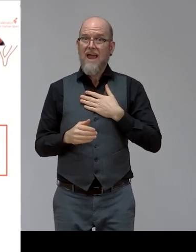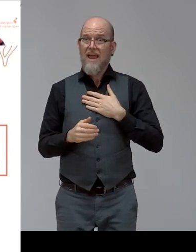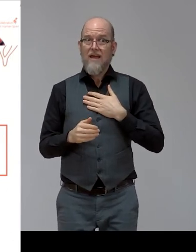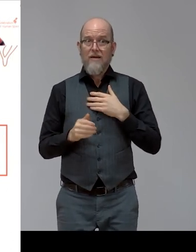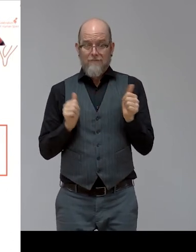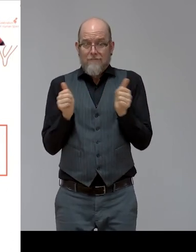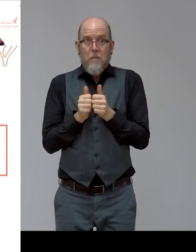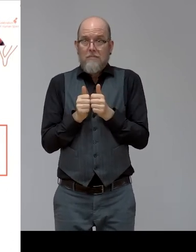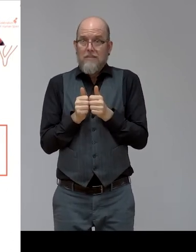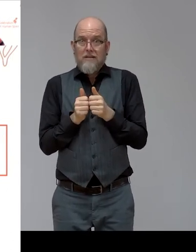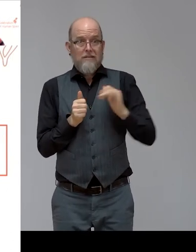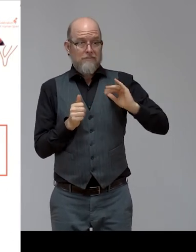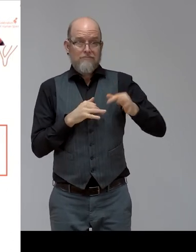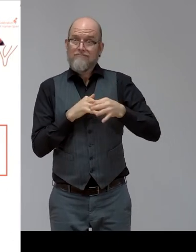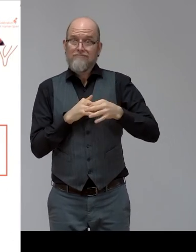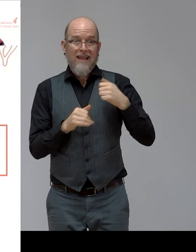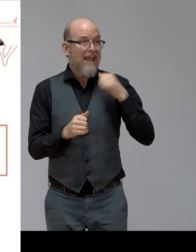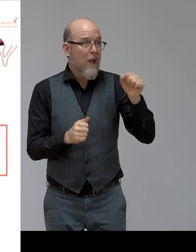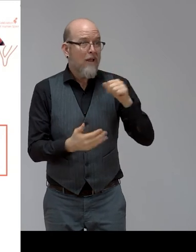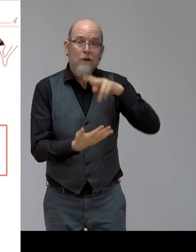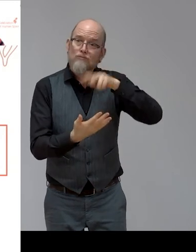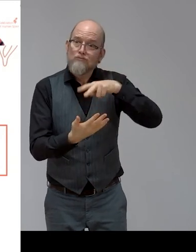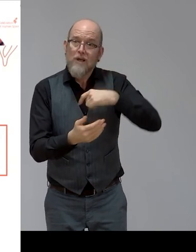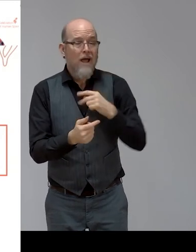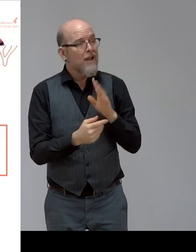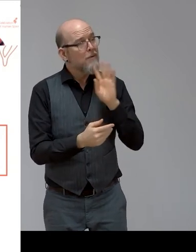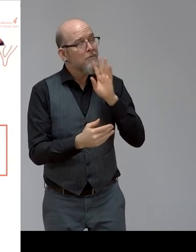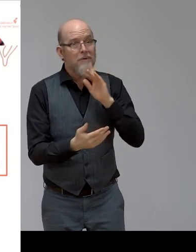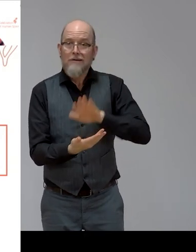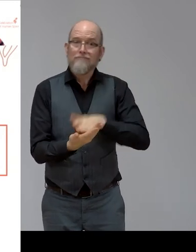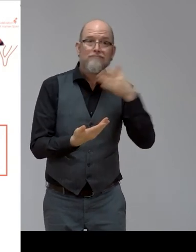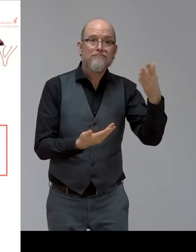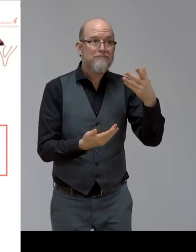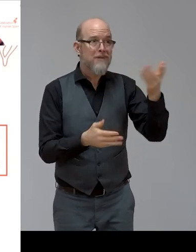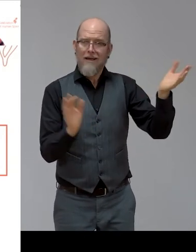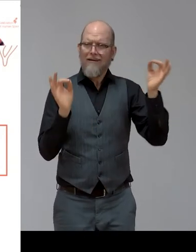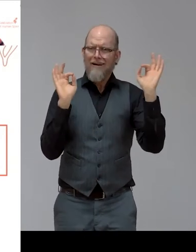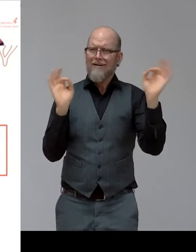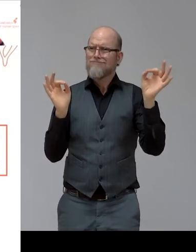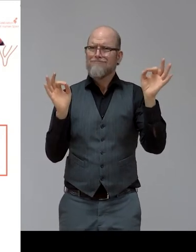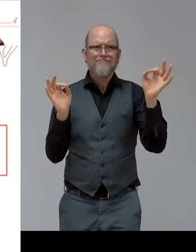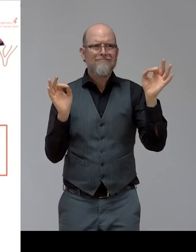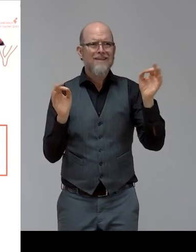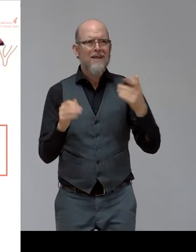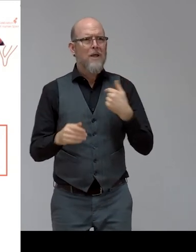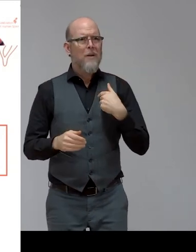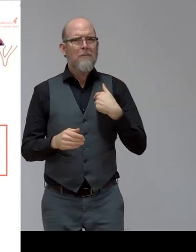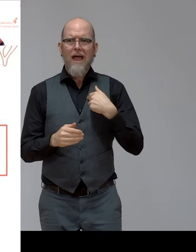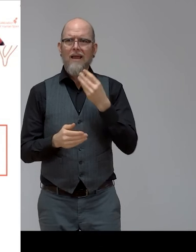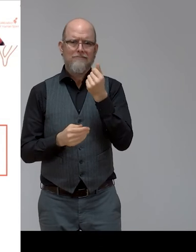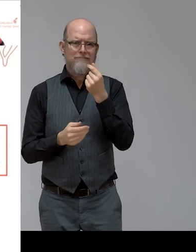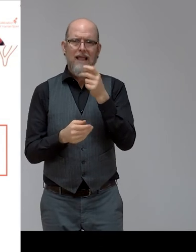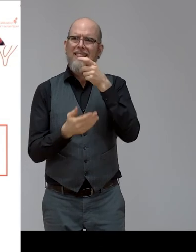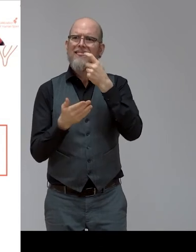of my family and a proud taxpayer. I invite all of you to join me in making more visually impaired as